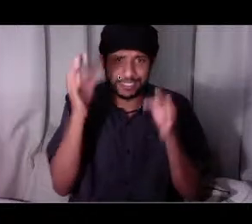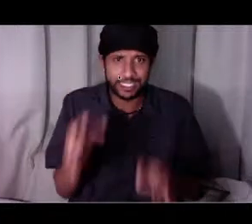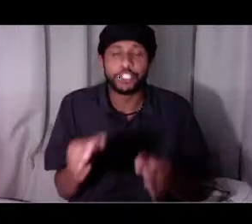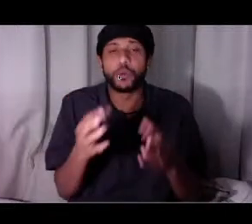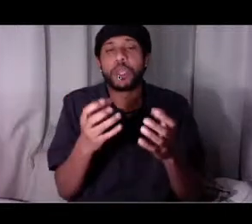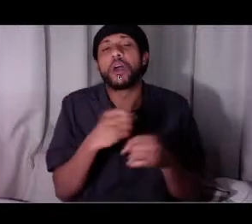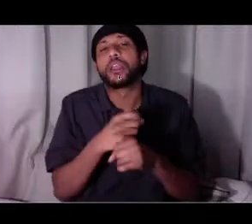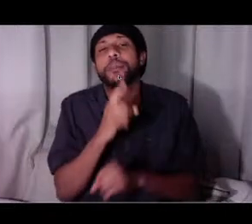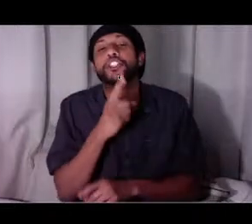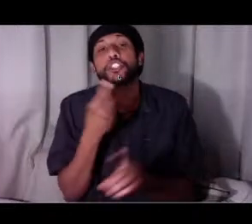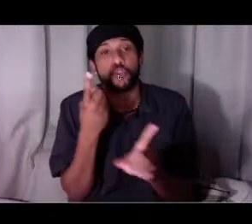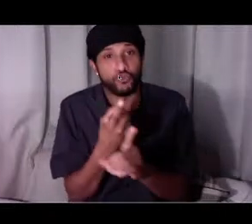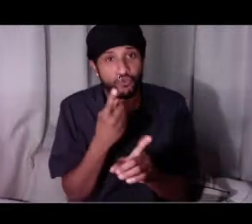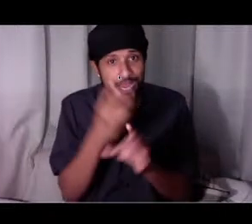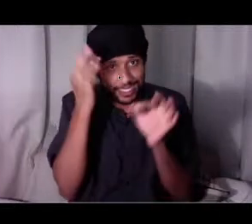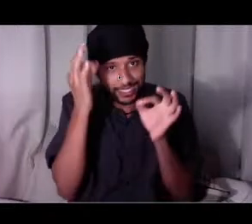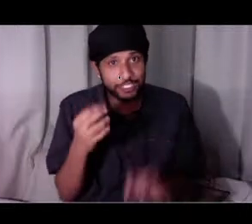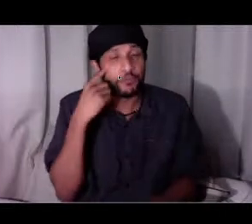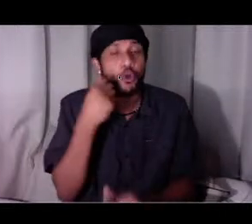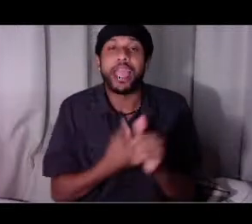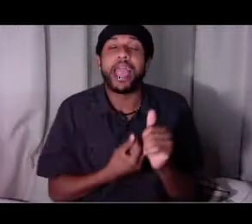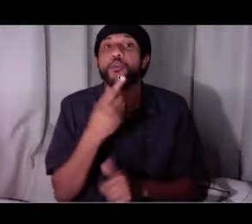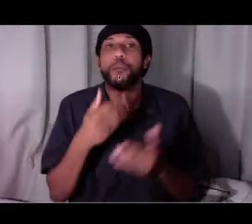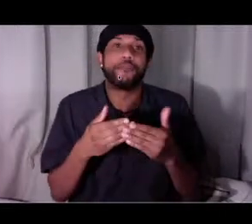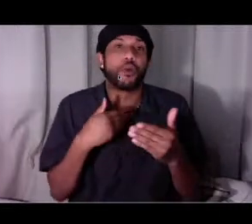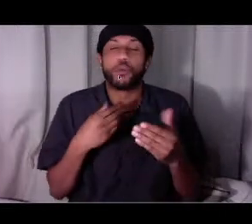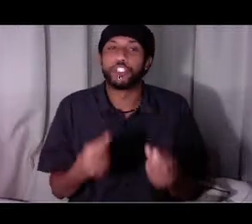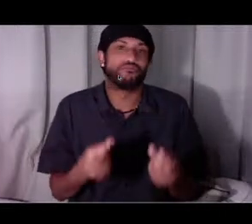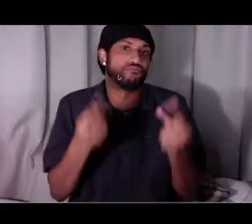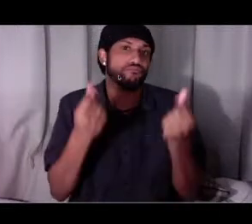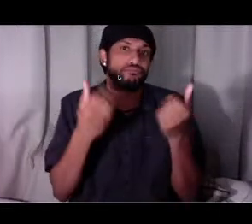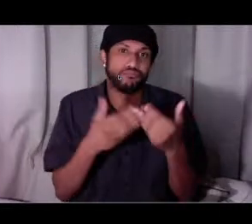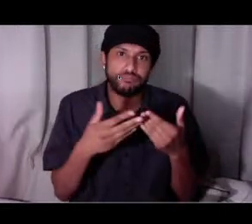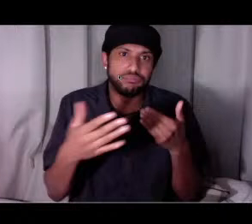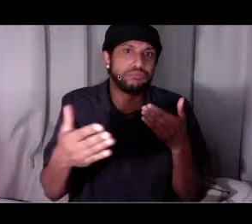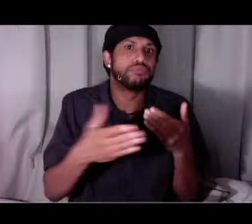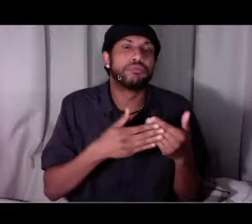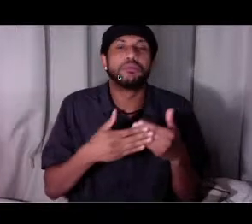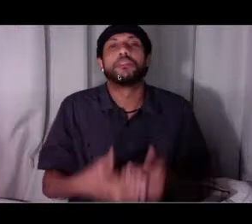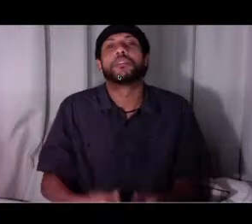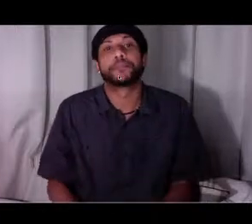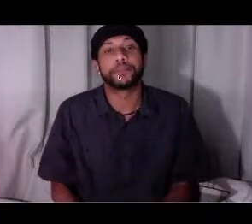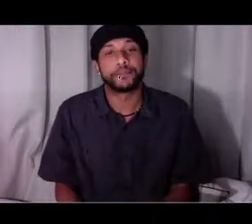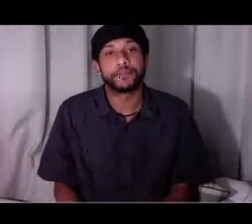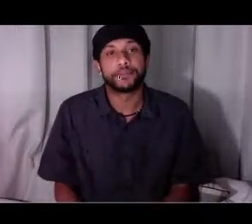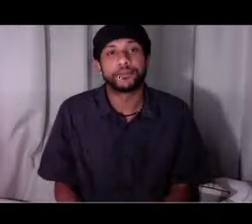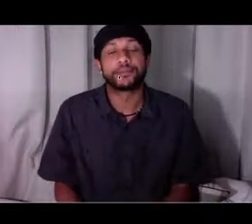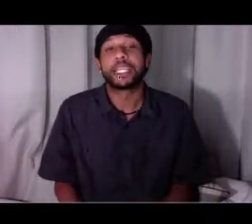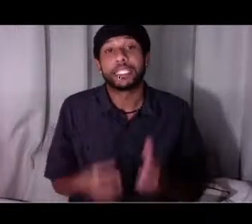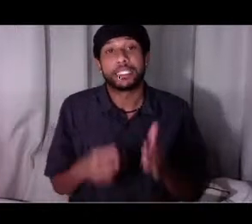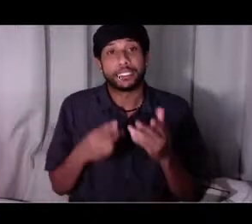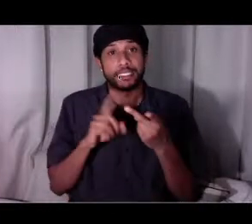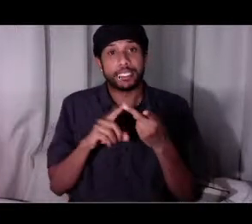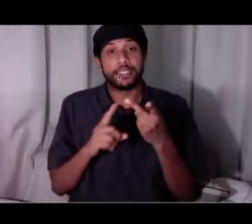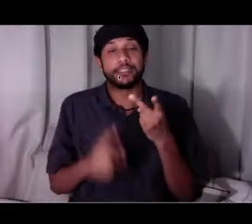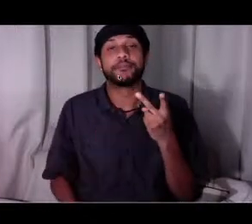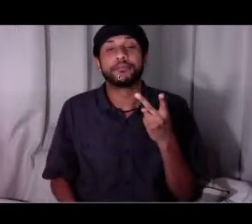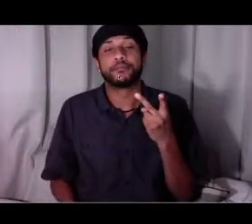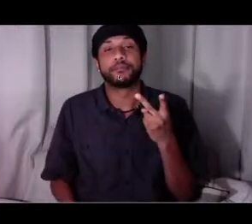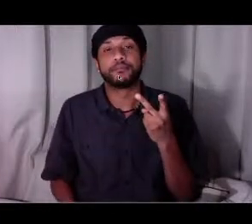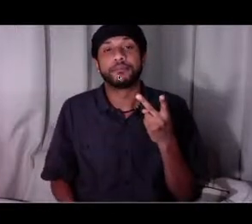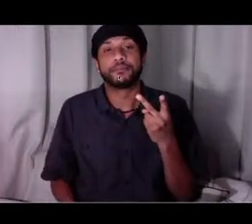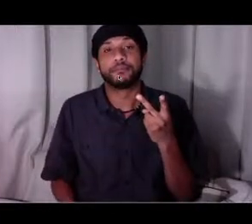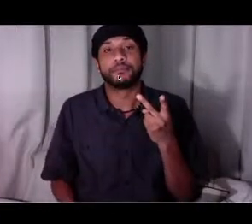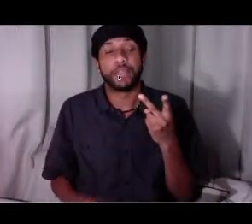that it's the right decision for everyone before we go ahead and and do that secondly I personally